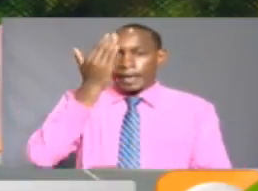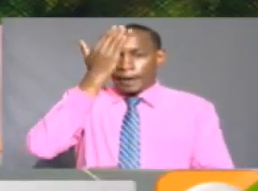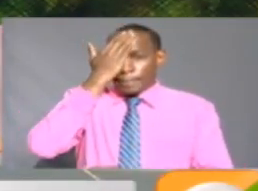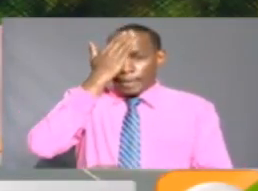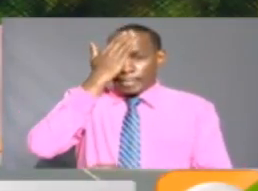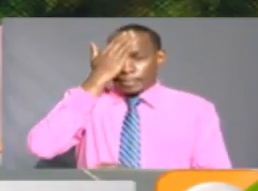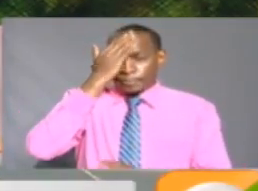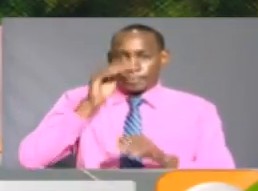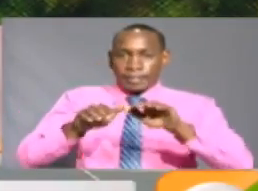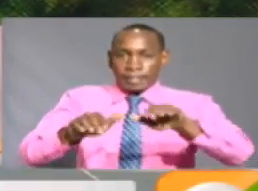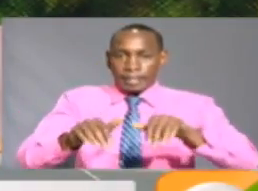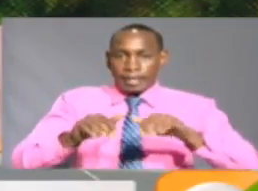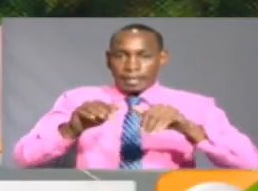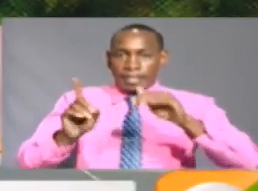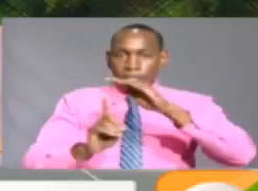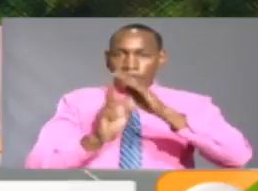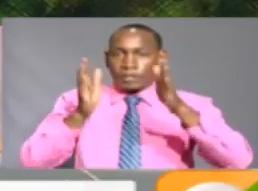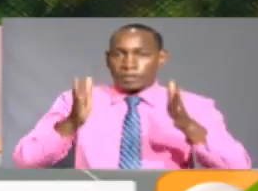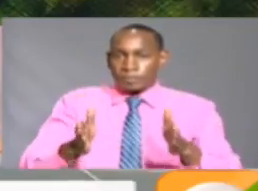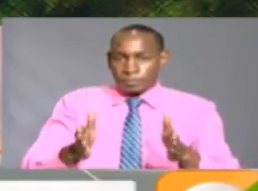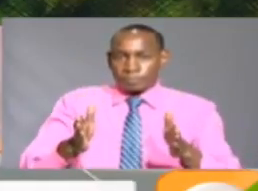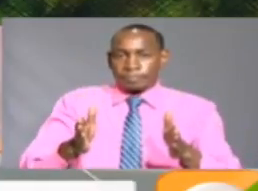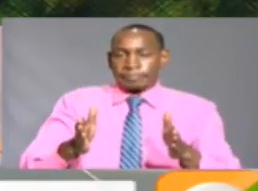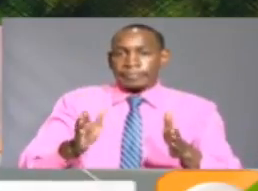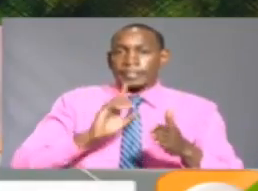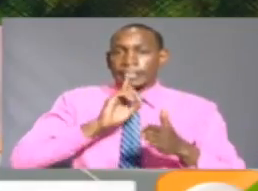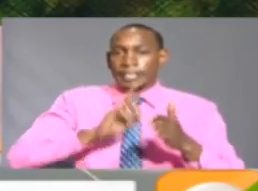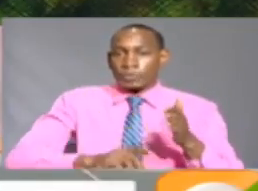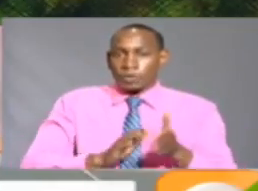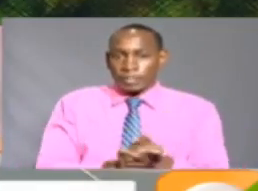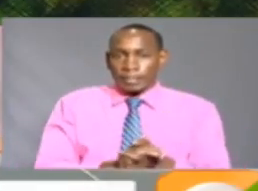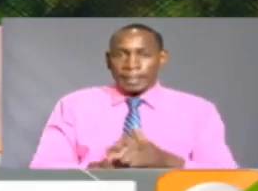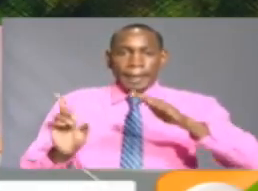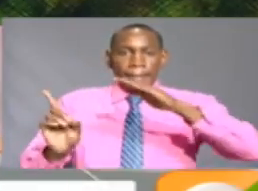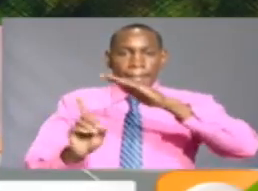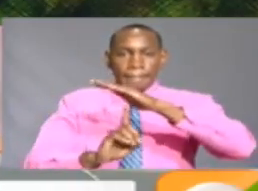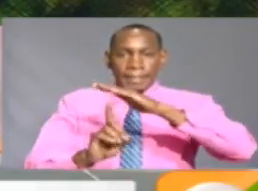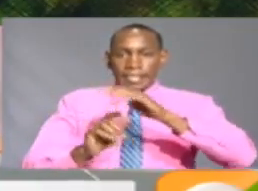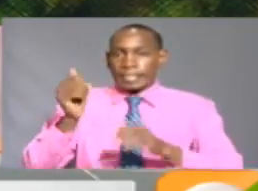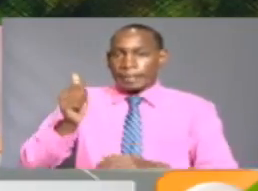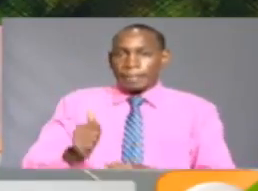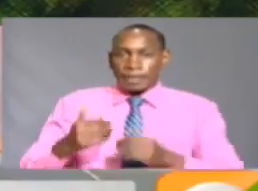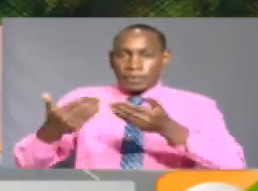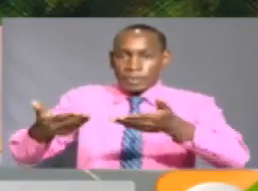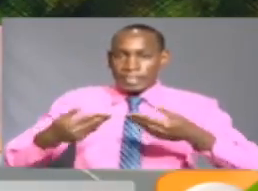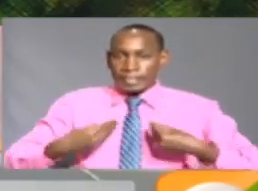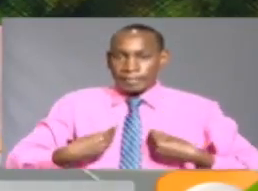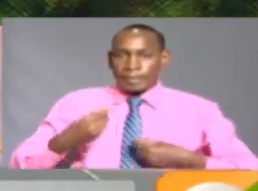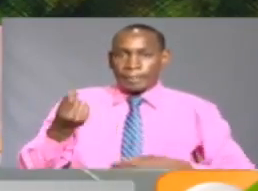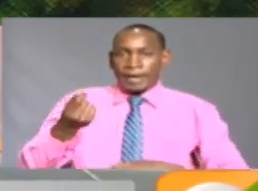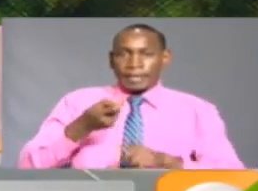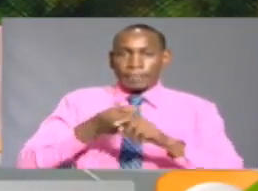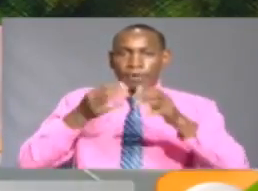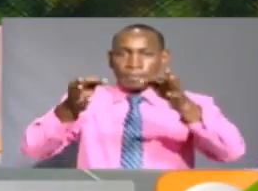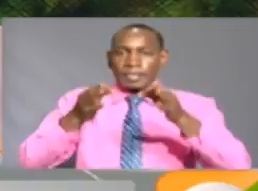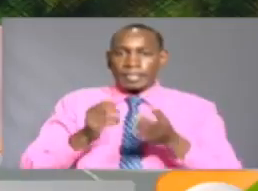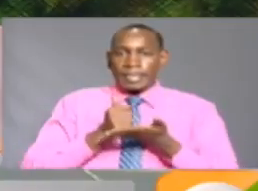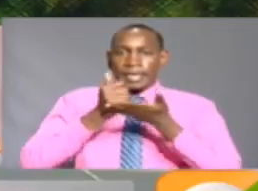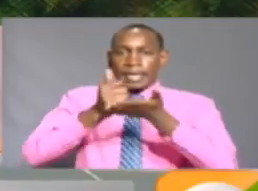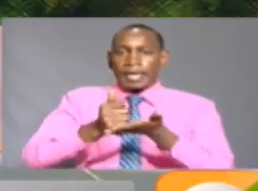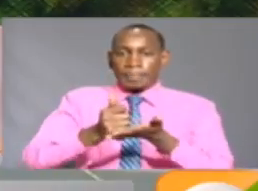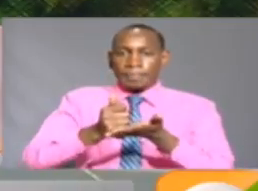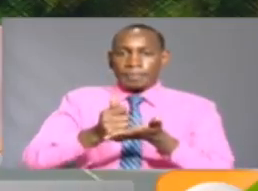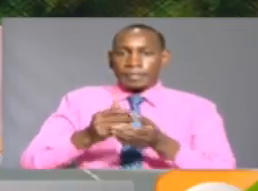Agricultural Cabinet Secretary Mwangi Kiunjuri said his ministry is yet to receive money from the Treasury to help avail